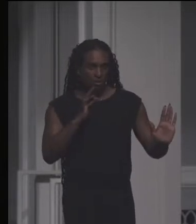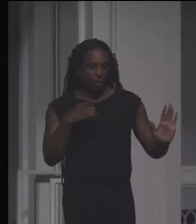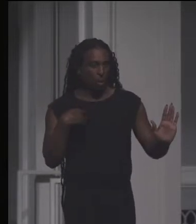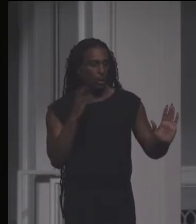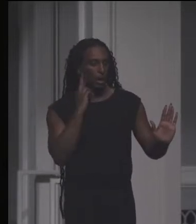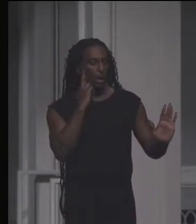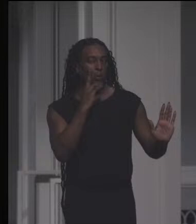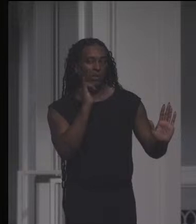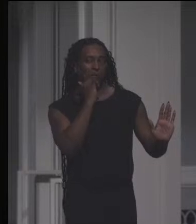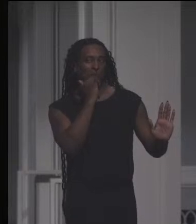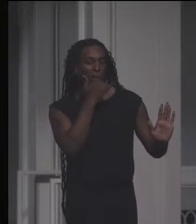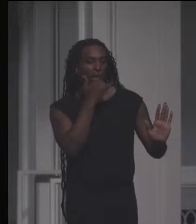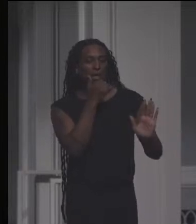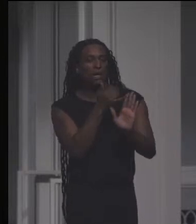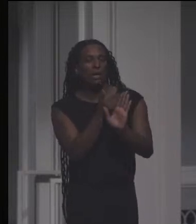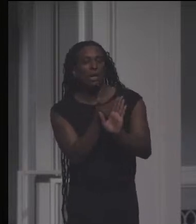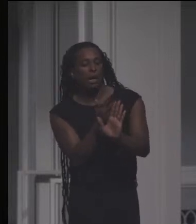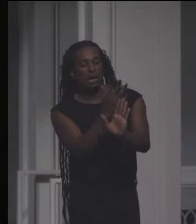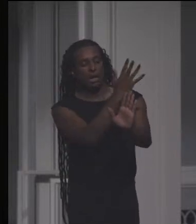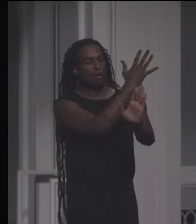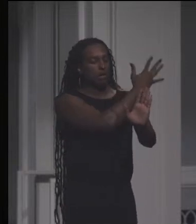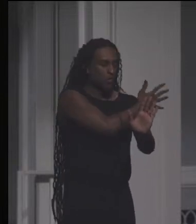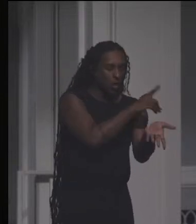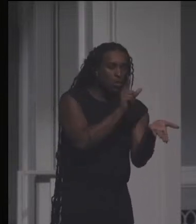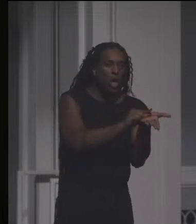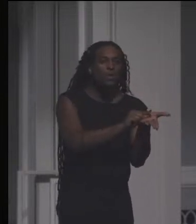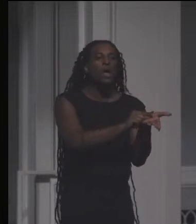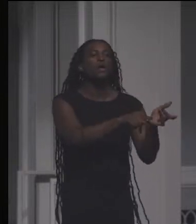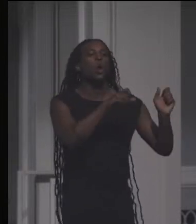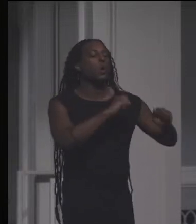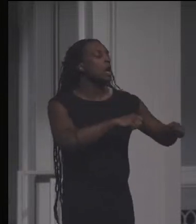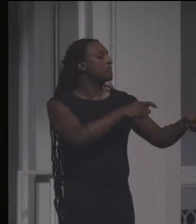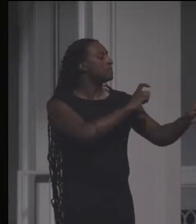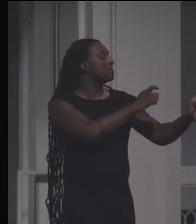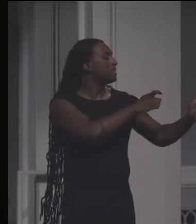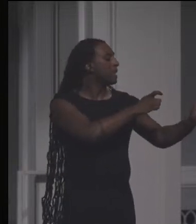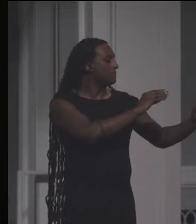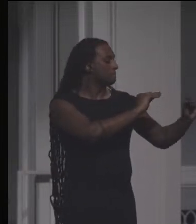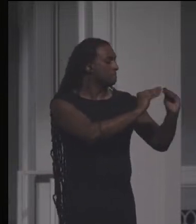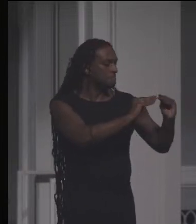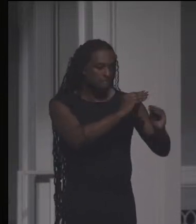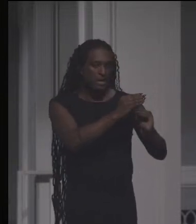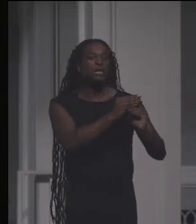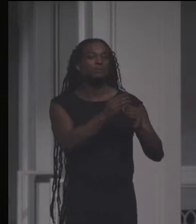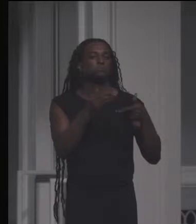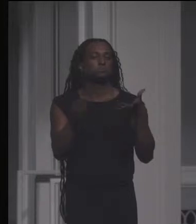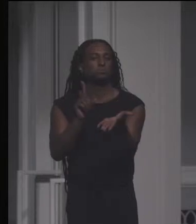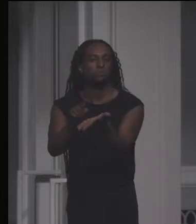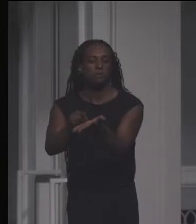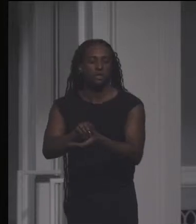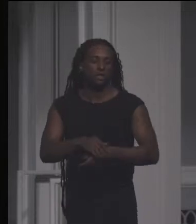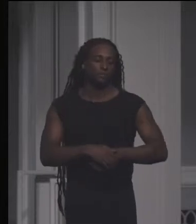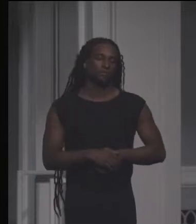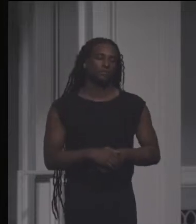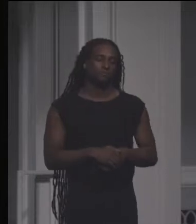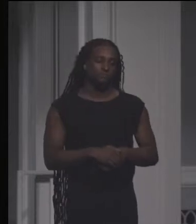mistake well in time to correct that before publication.